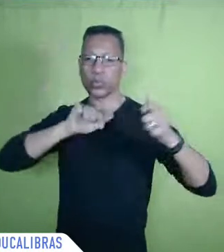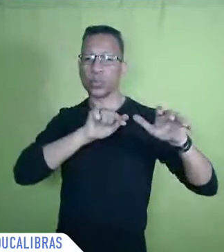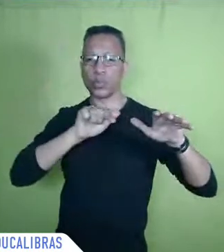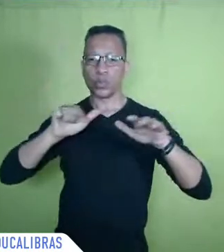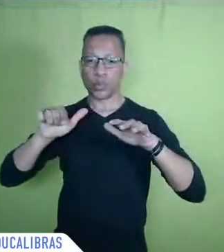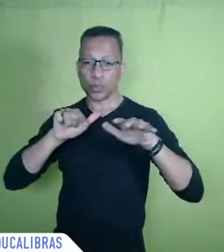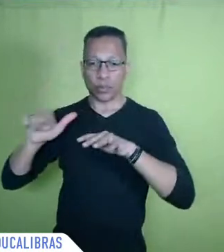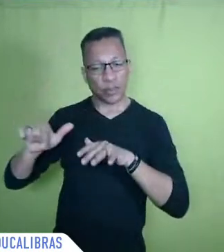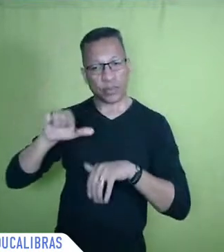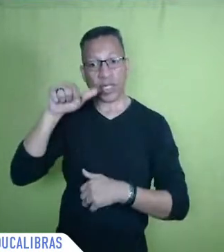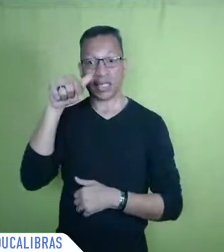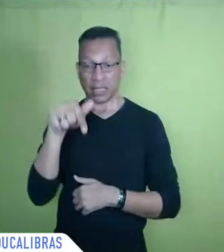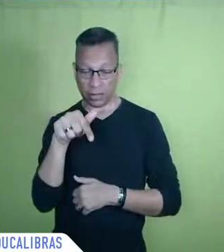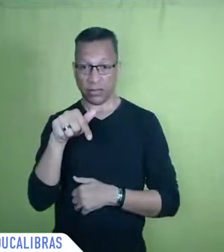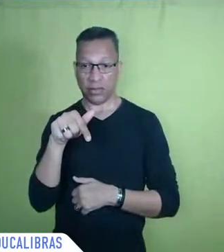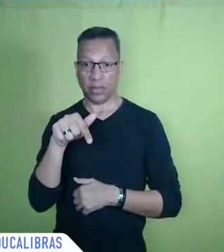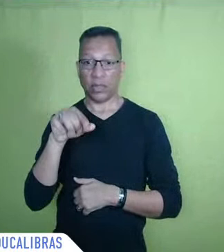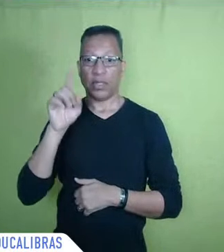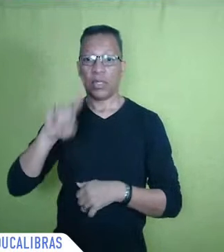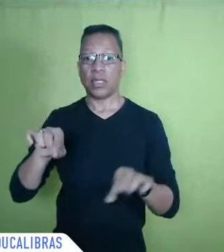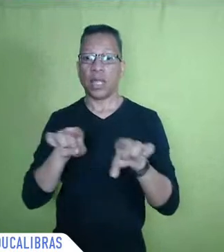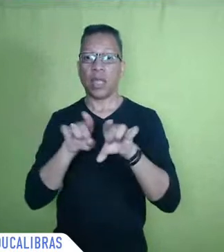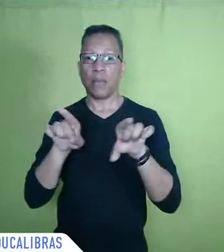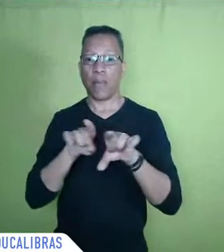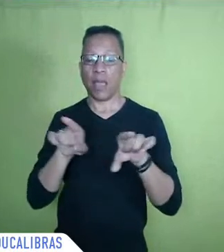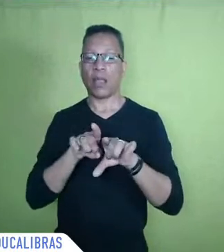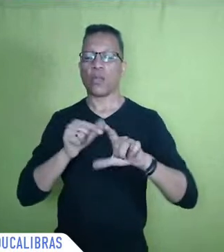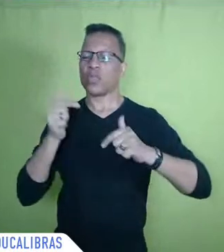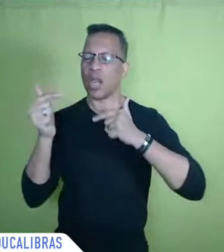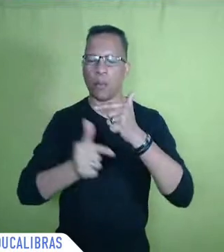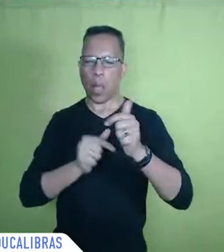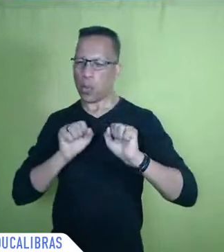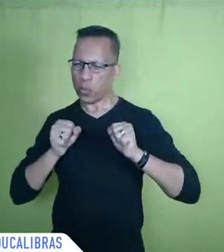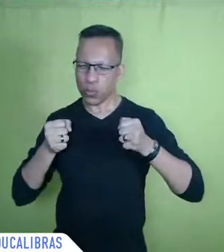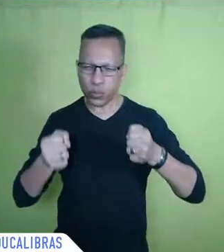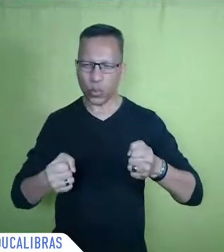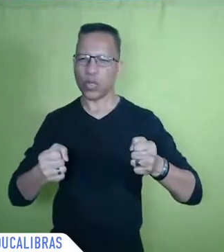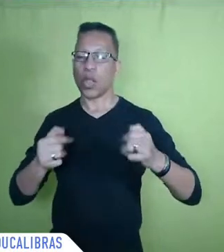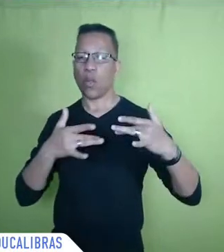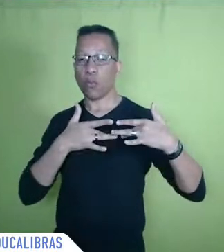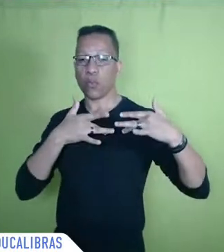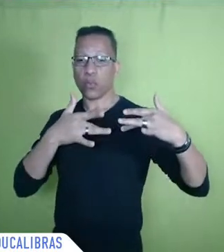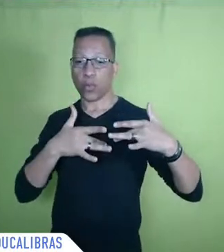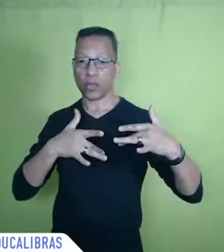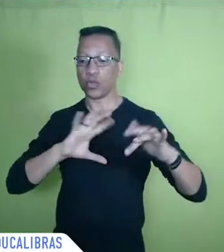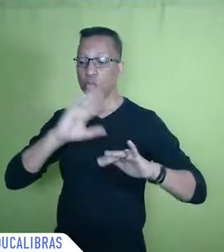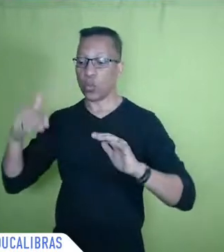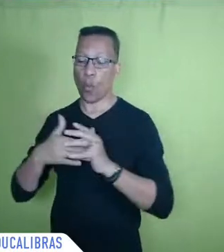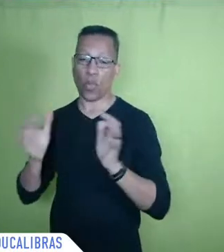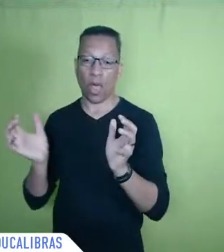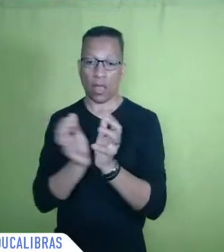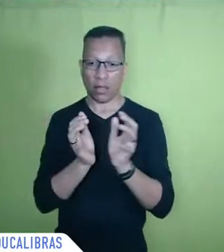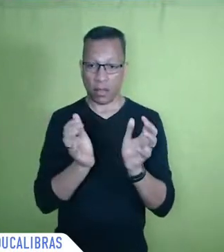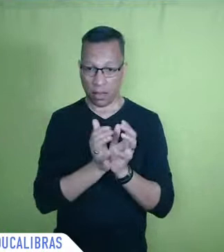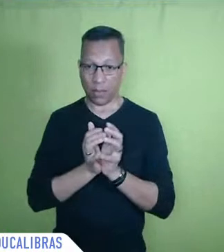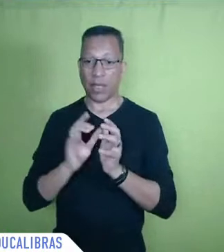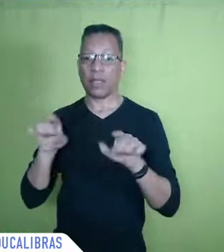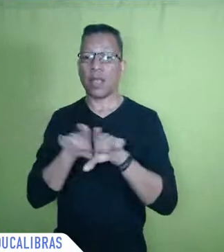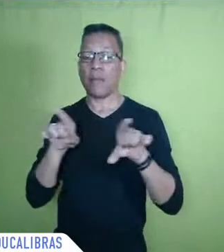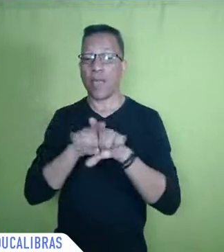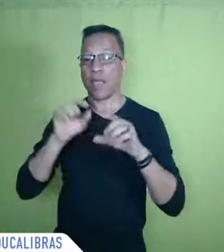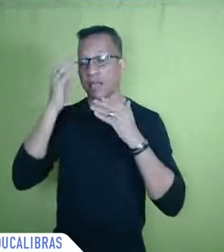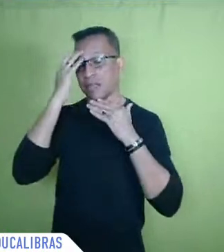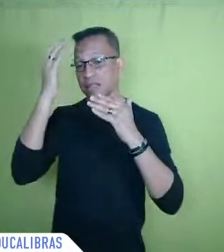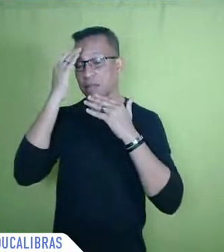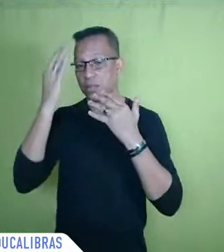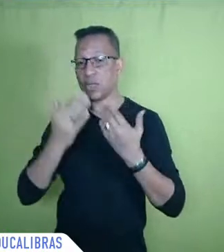speakers distributed over 7 weeks. In addition to the relentless voluntary work